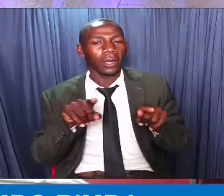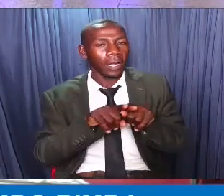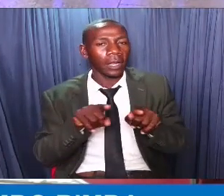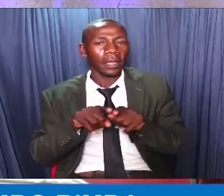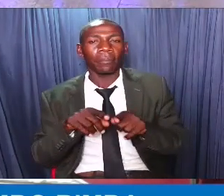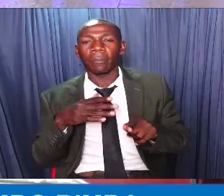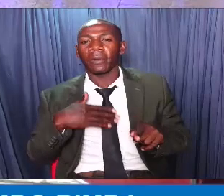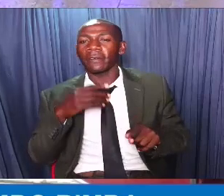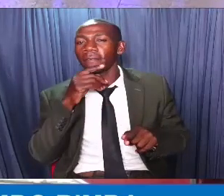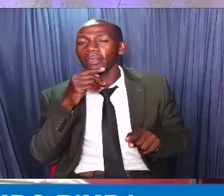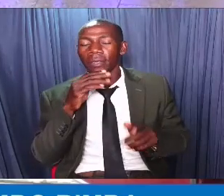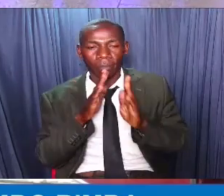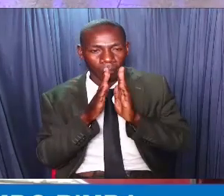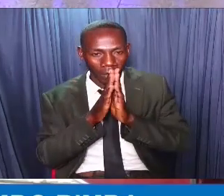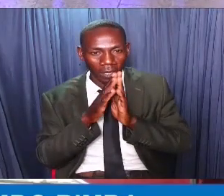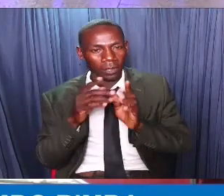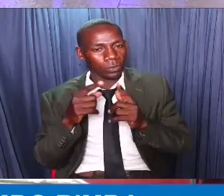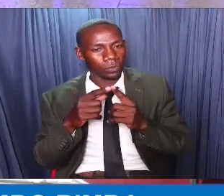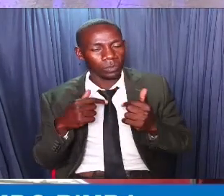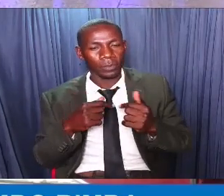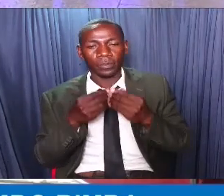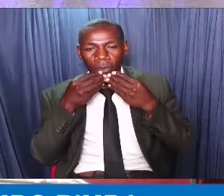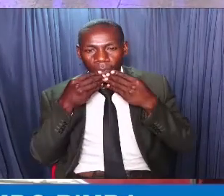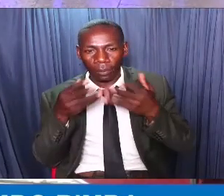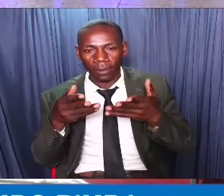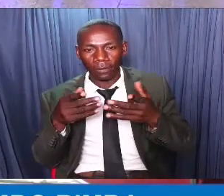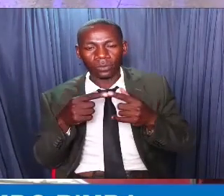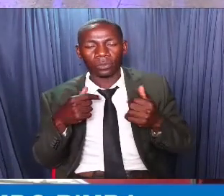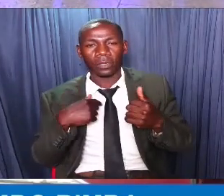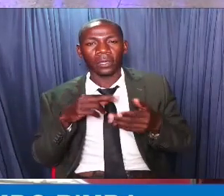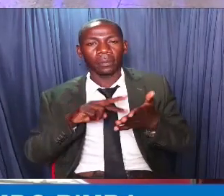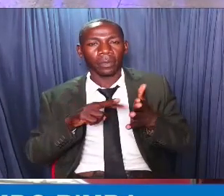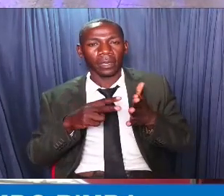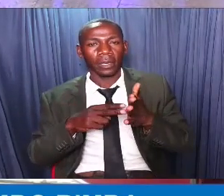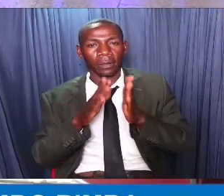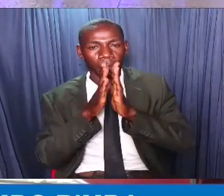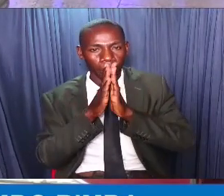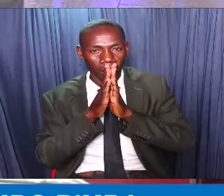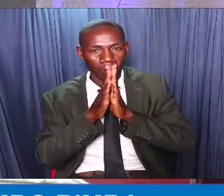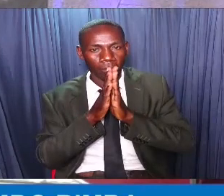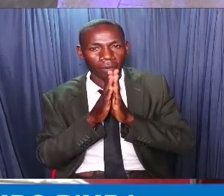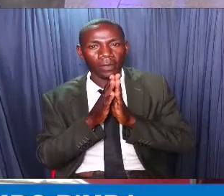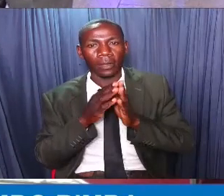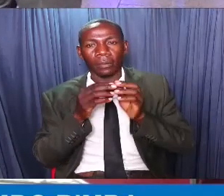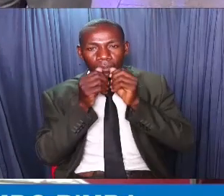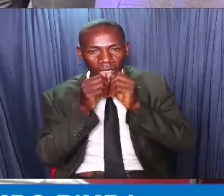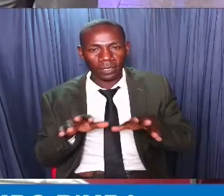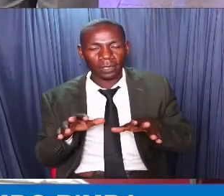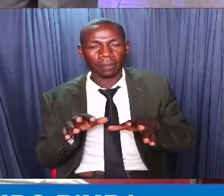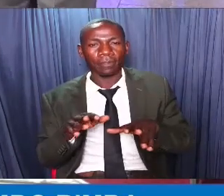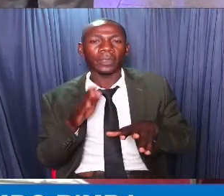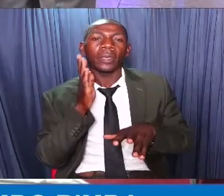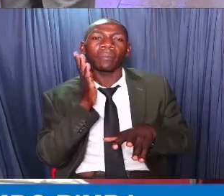tukutemee mate hey. As to spit on your heart. Wakanitemea mate. There's part maana yake wakaniombea radhi. That means they prayed for me blessed.